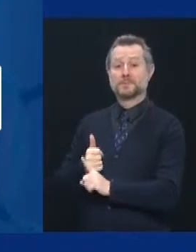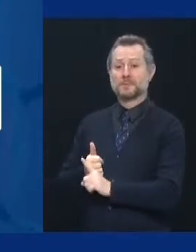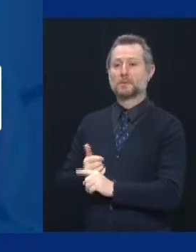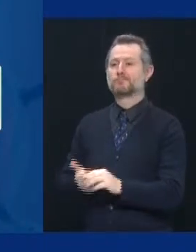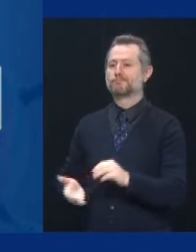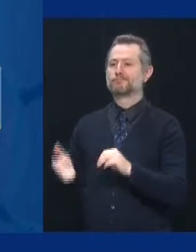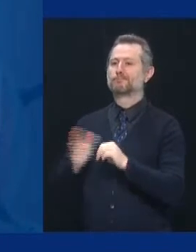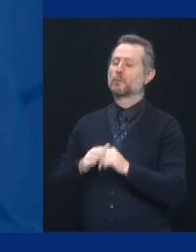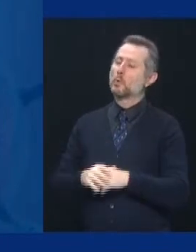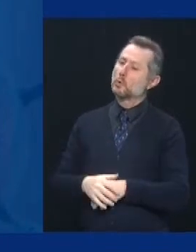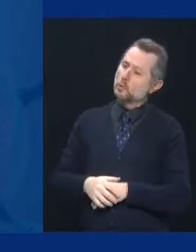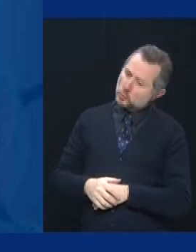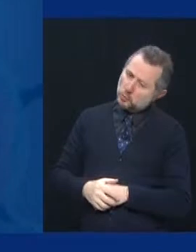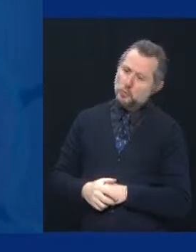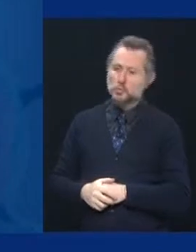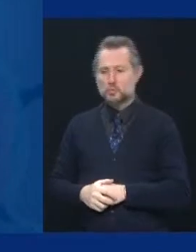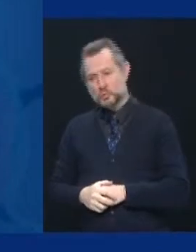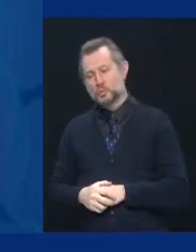direction.